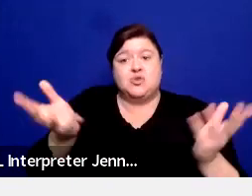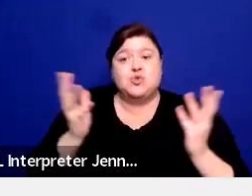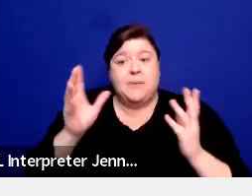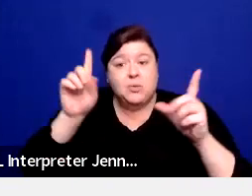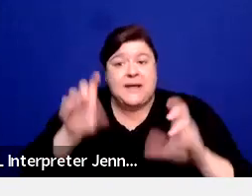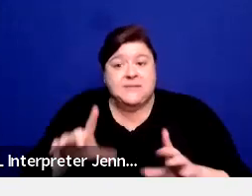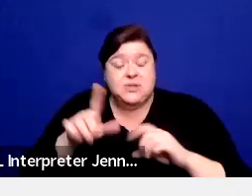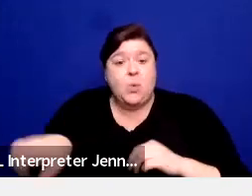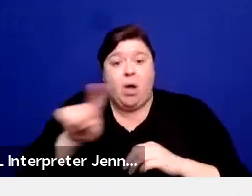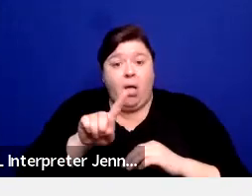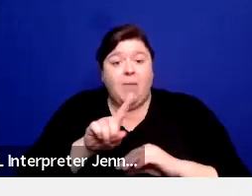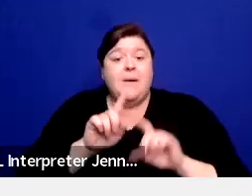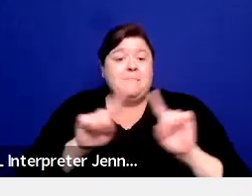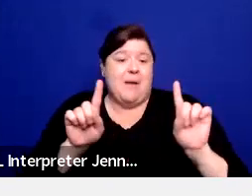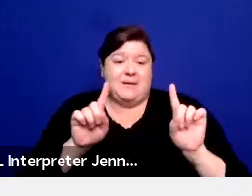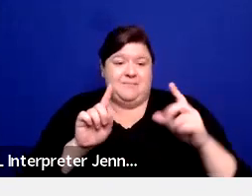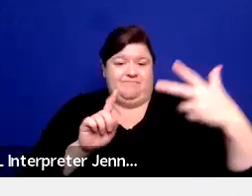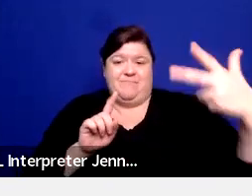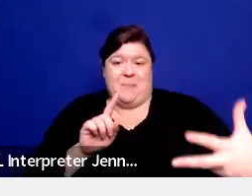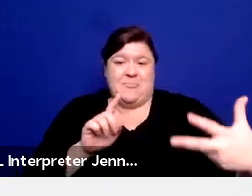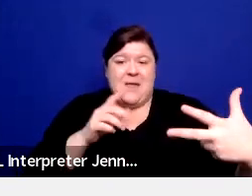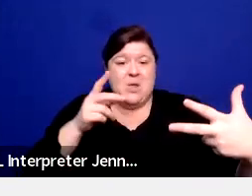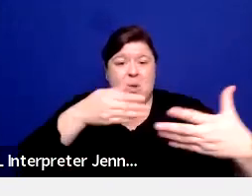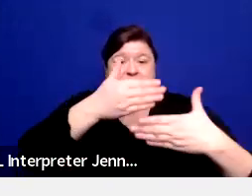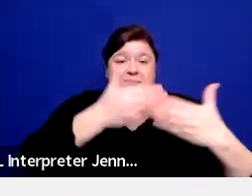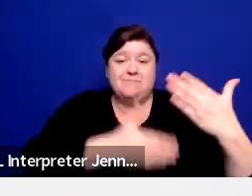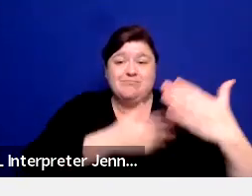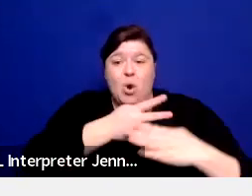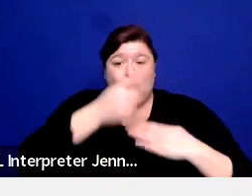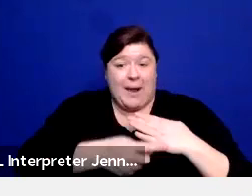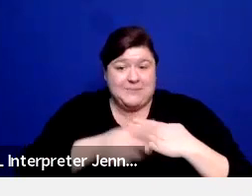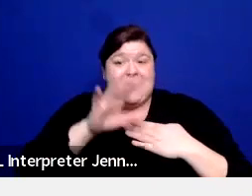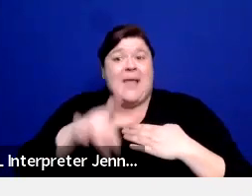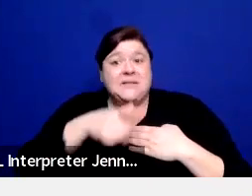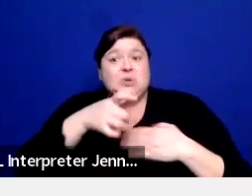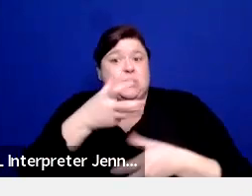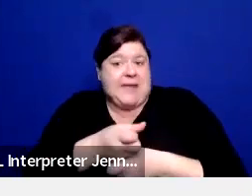it's only being provided to these few programs listed here.